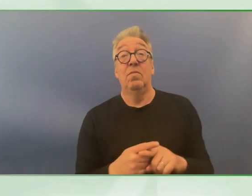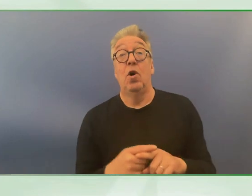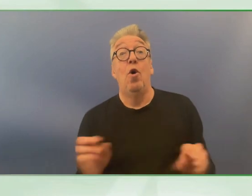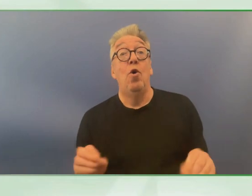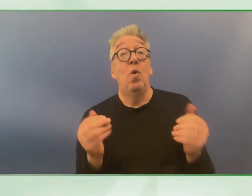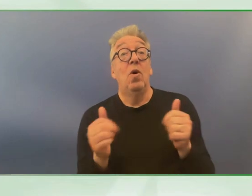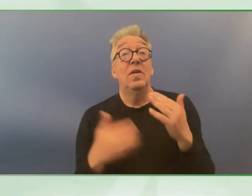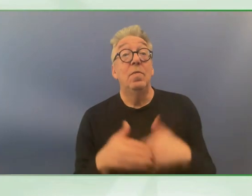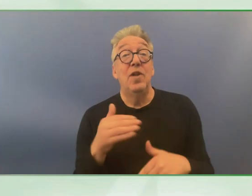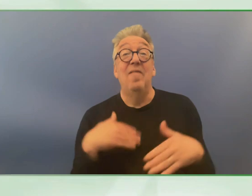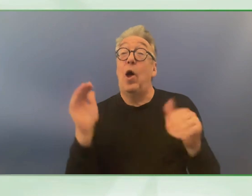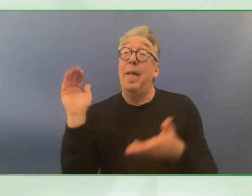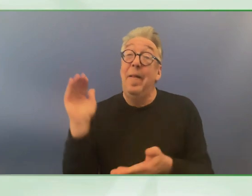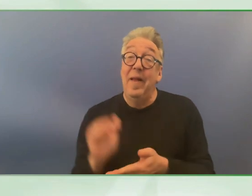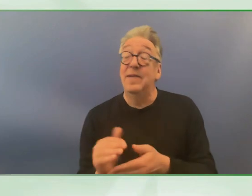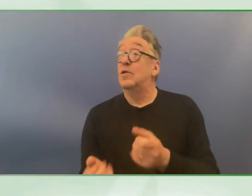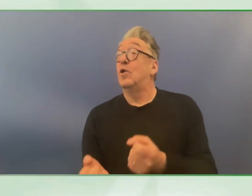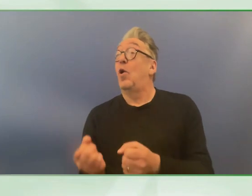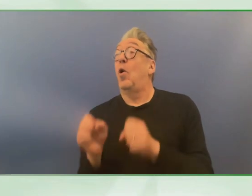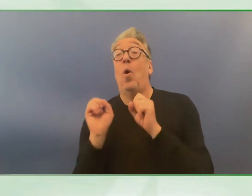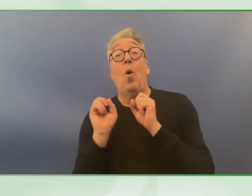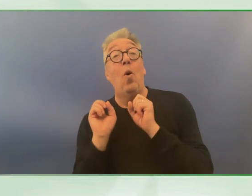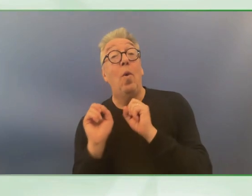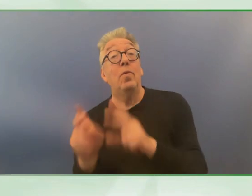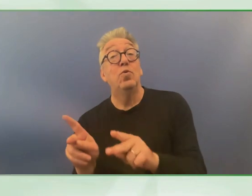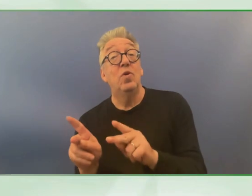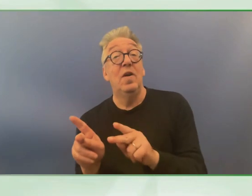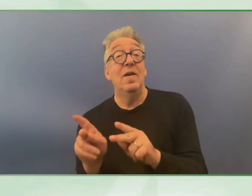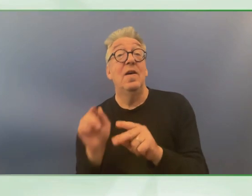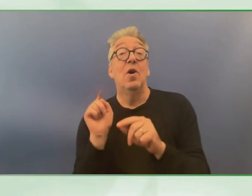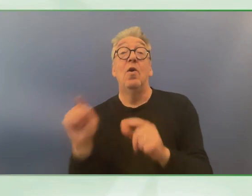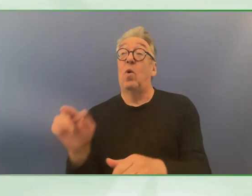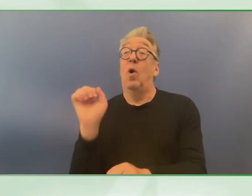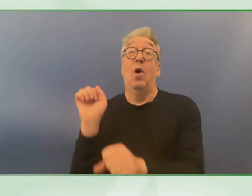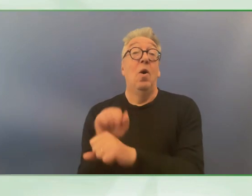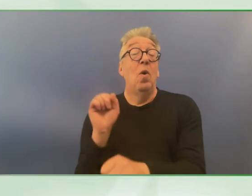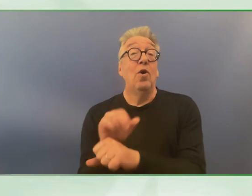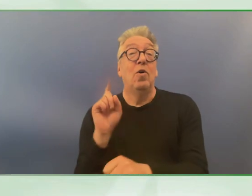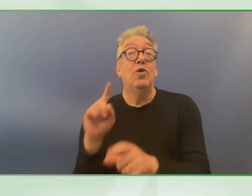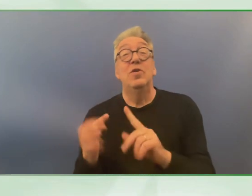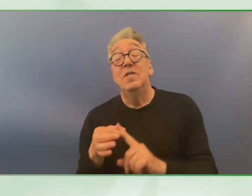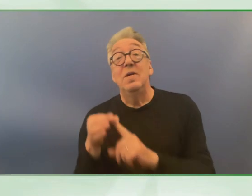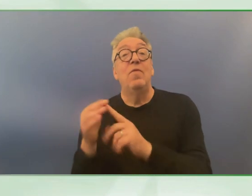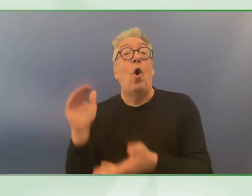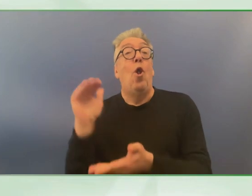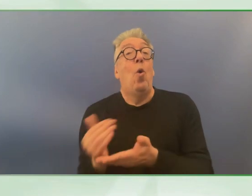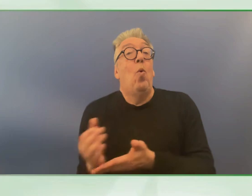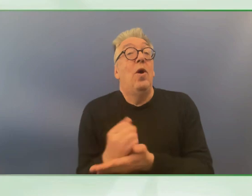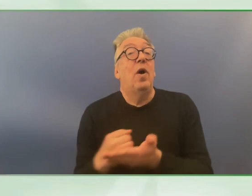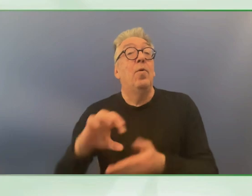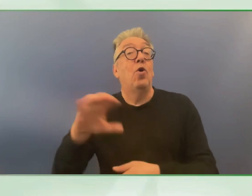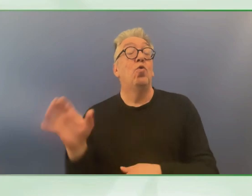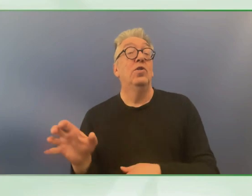disabilities, especially in low and middle-income countries. However, there are a lot of good stories,